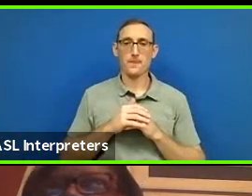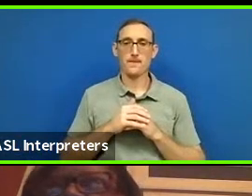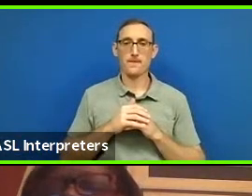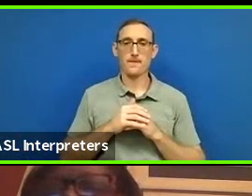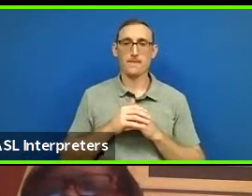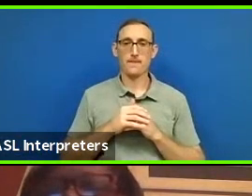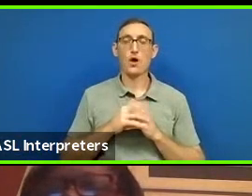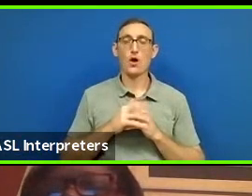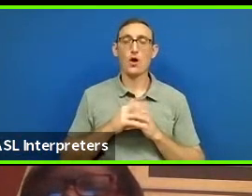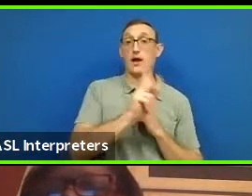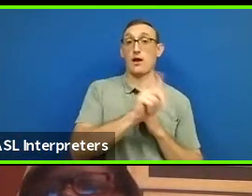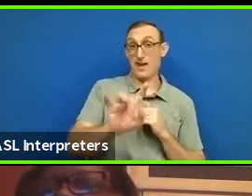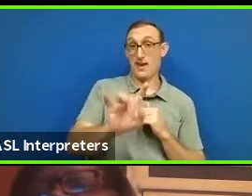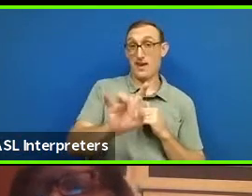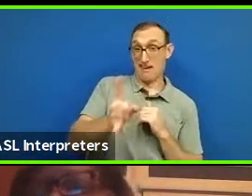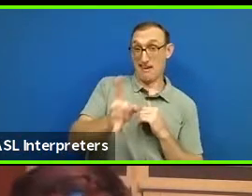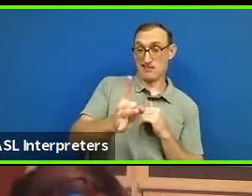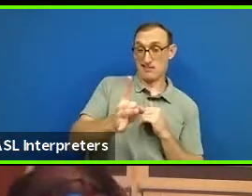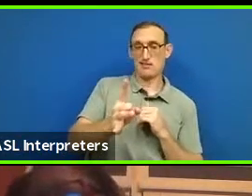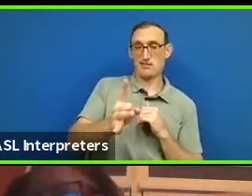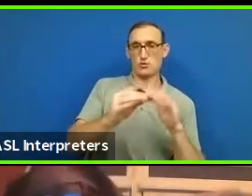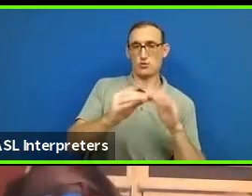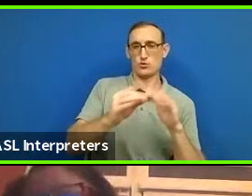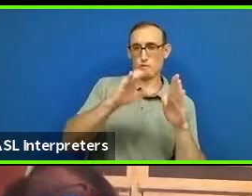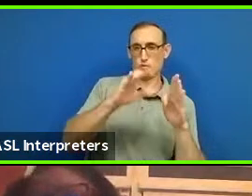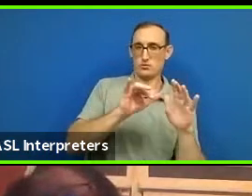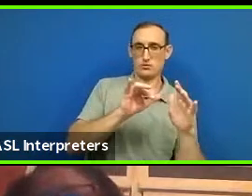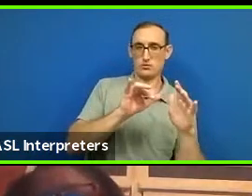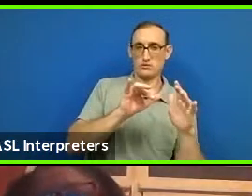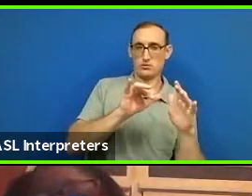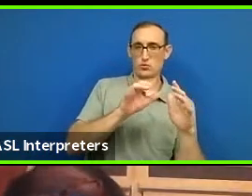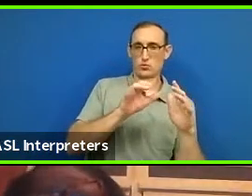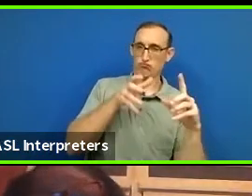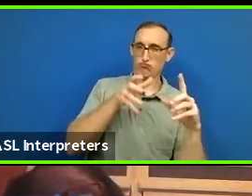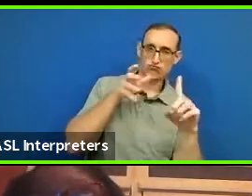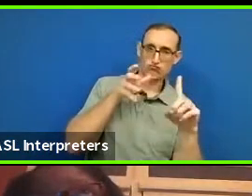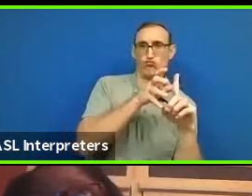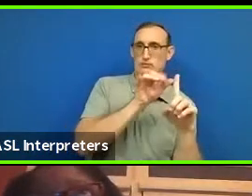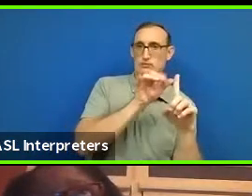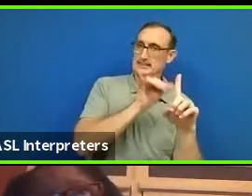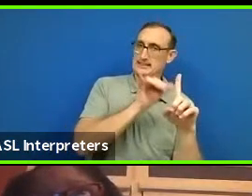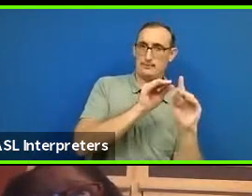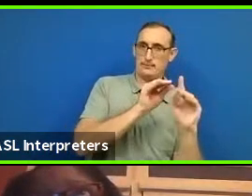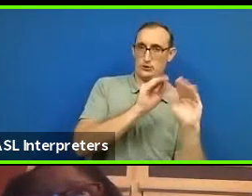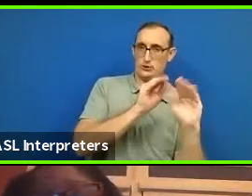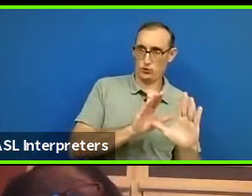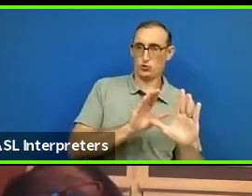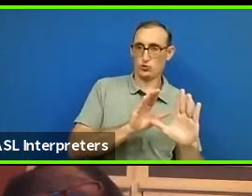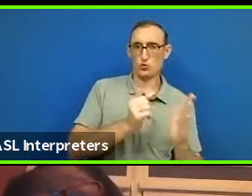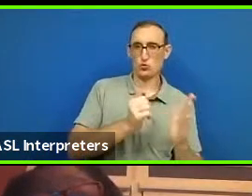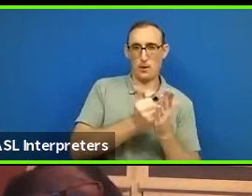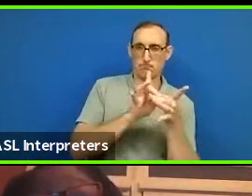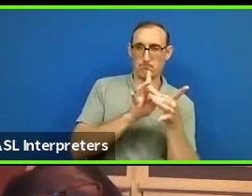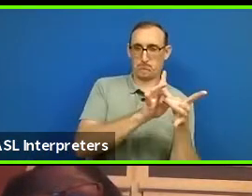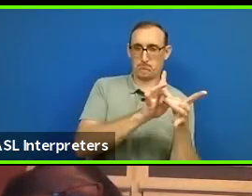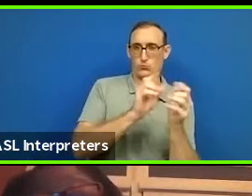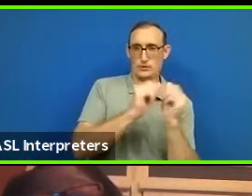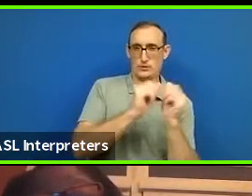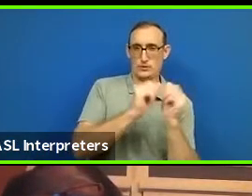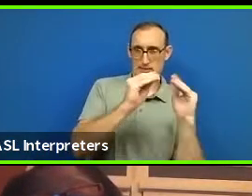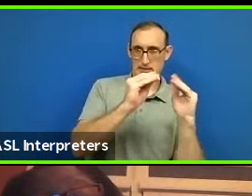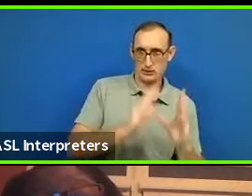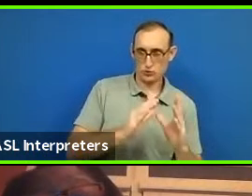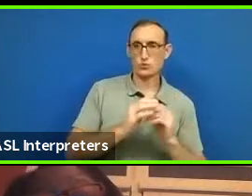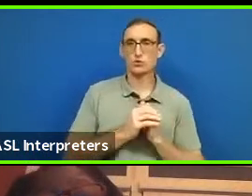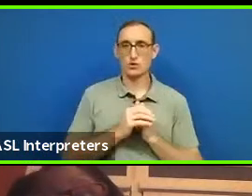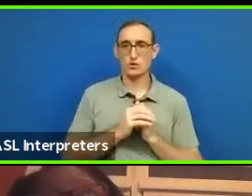K-8 students. They will be with those same teachers. So it will give them an opportunity to connect, and it will also give our teachers, for those families who choose